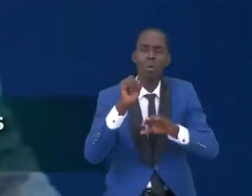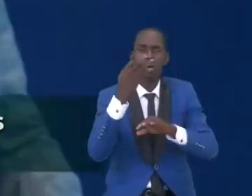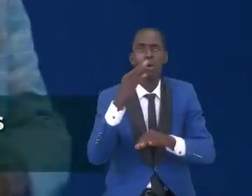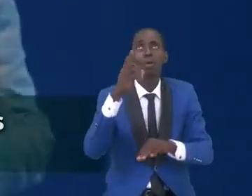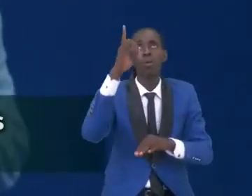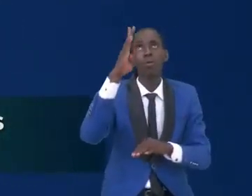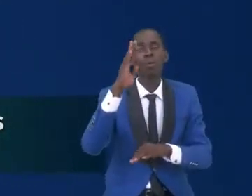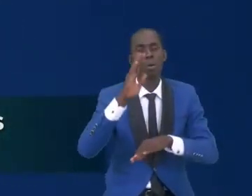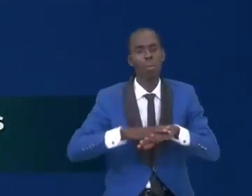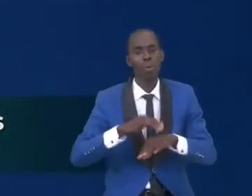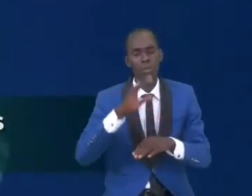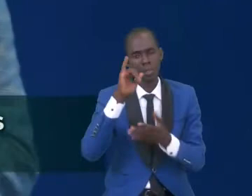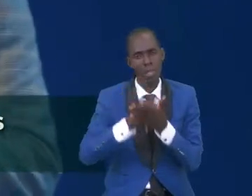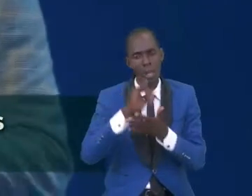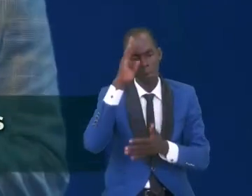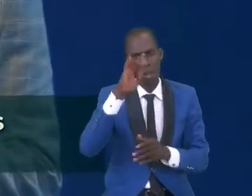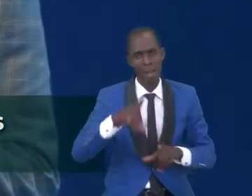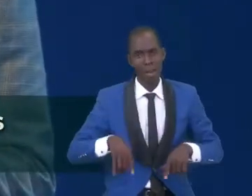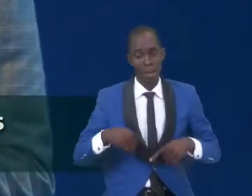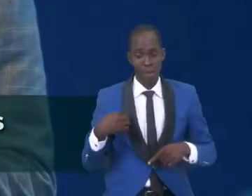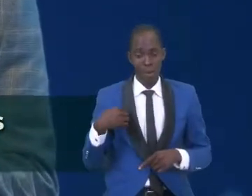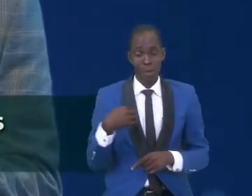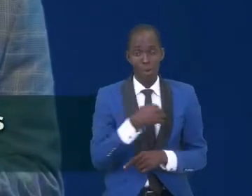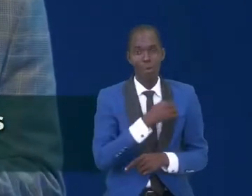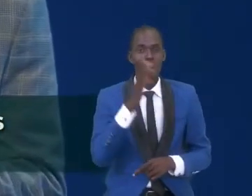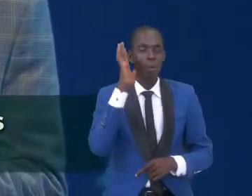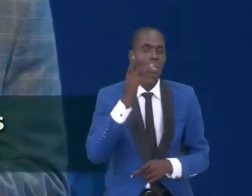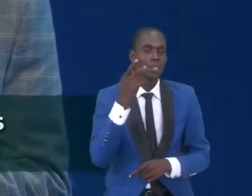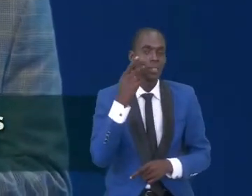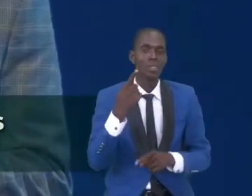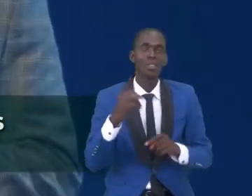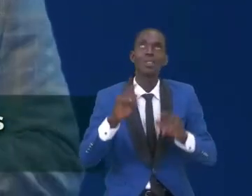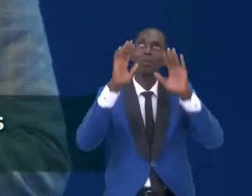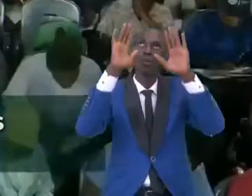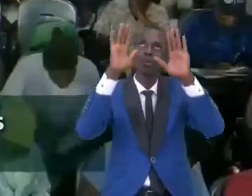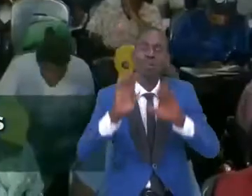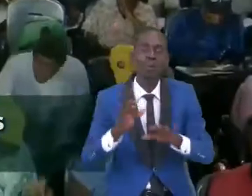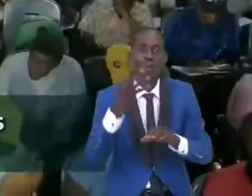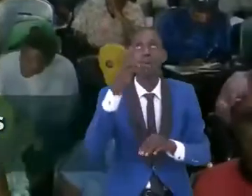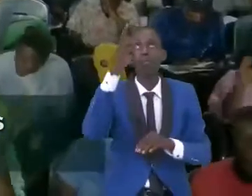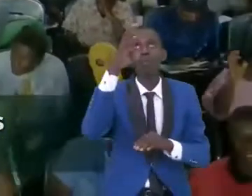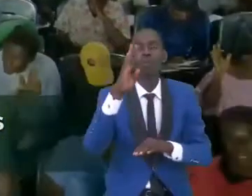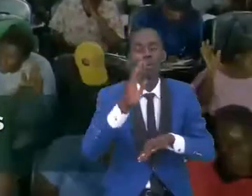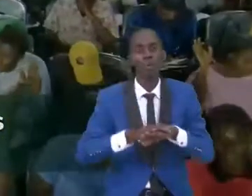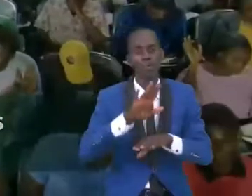his life. Well, we'll see the wonder upon your life.